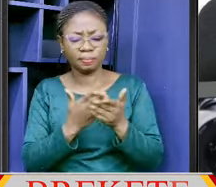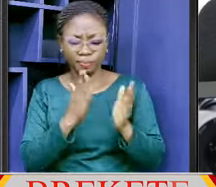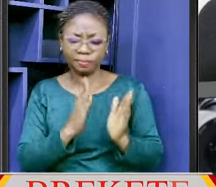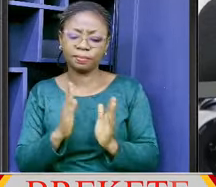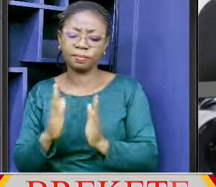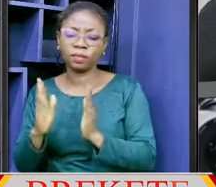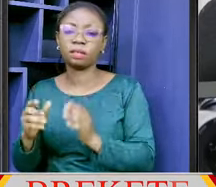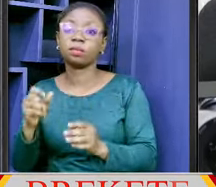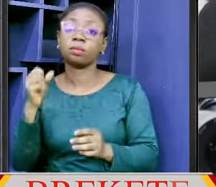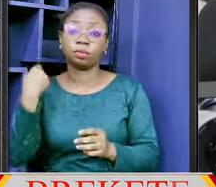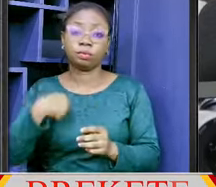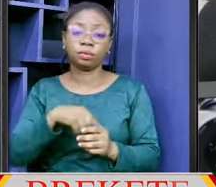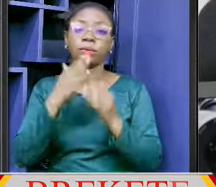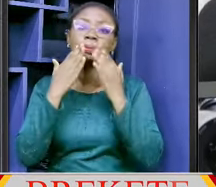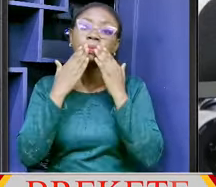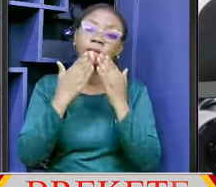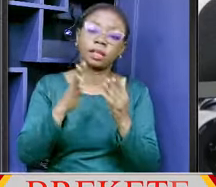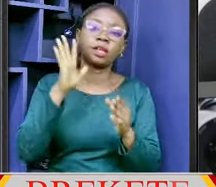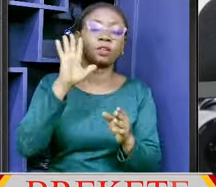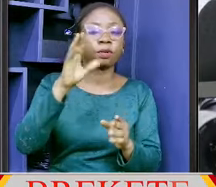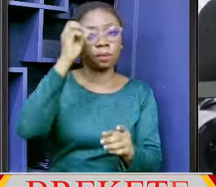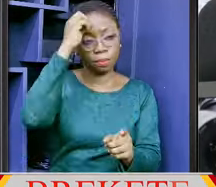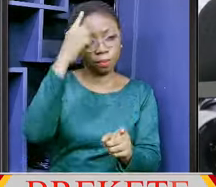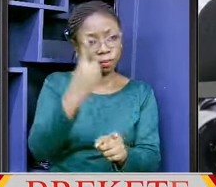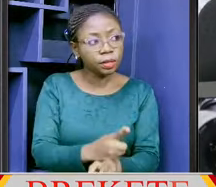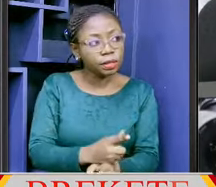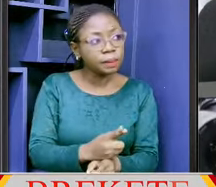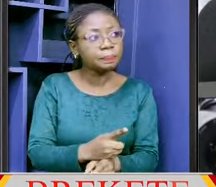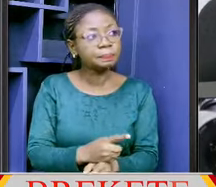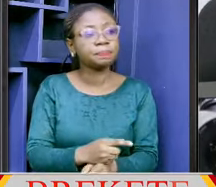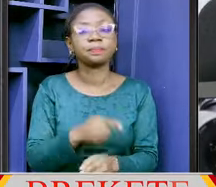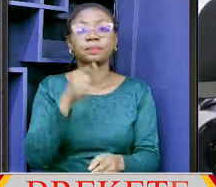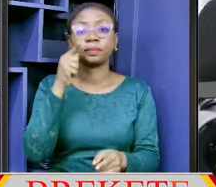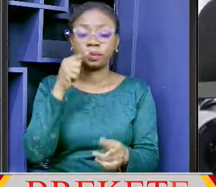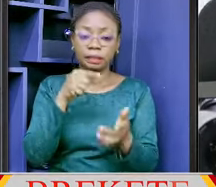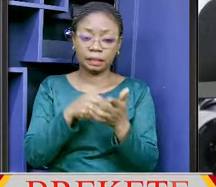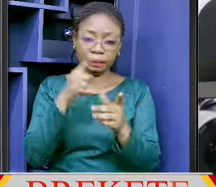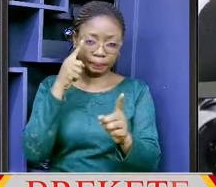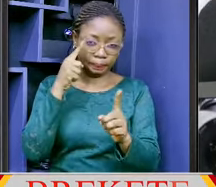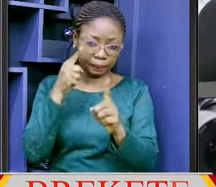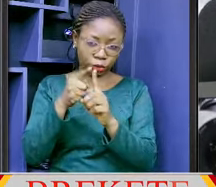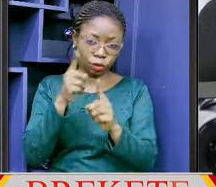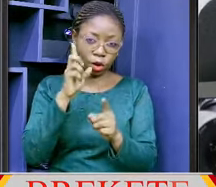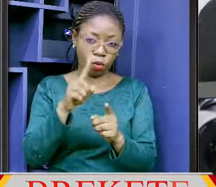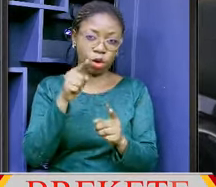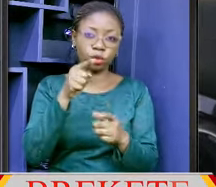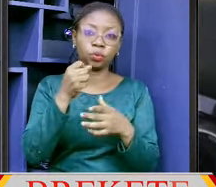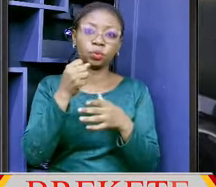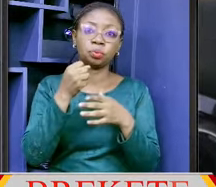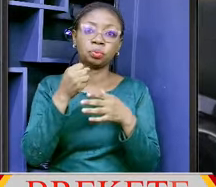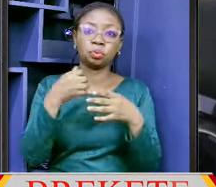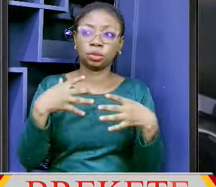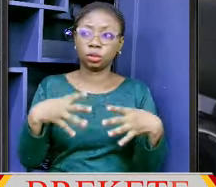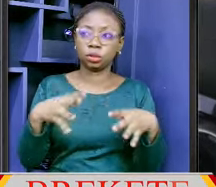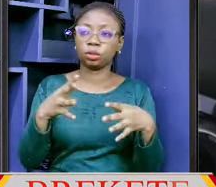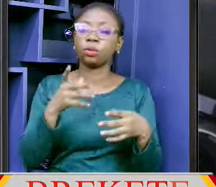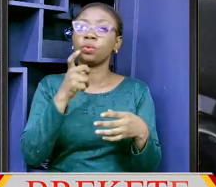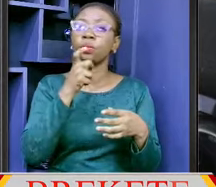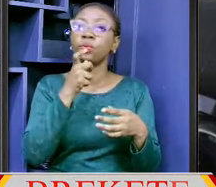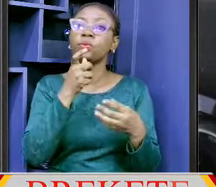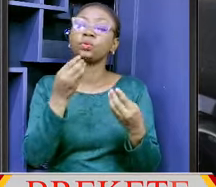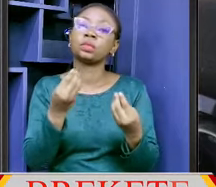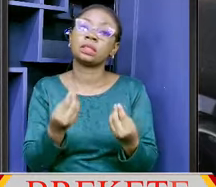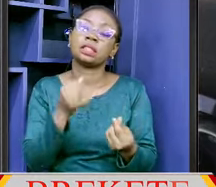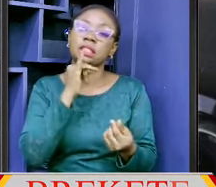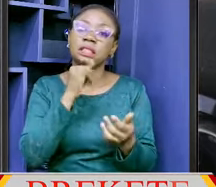well, sir, our family, we are very... This particular one you sold, whose land is it? Sir, which one? The last